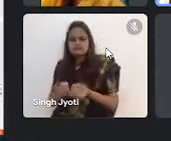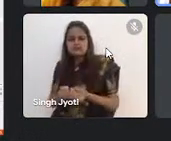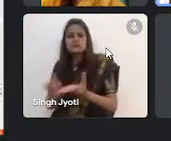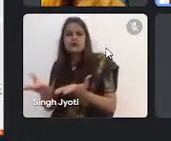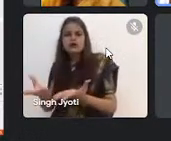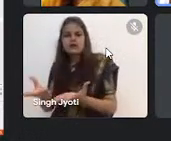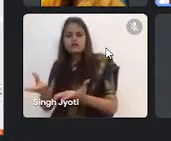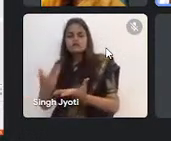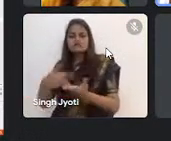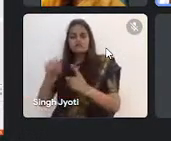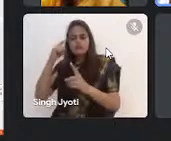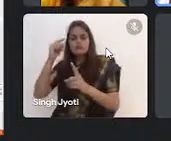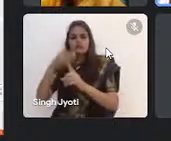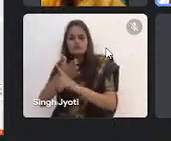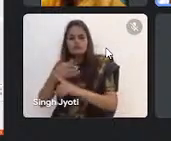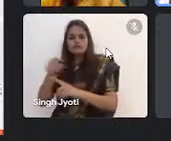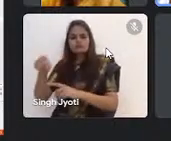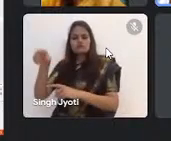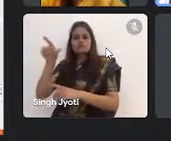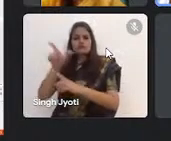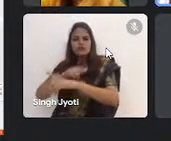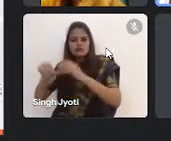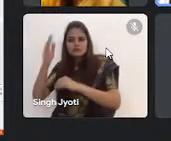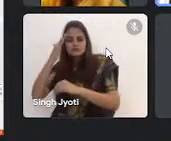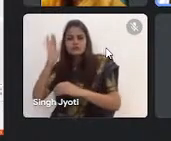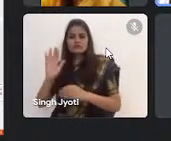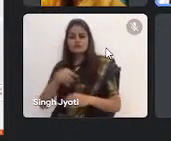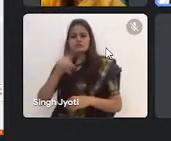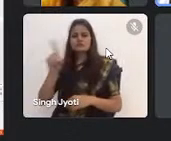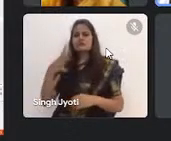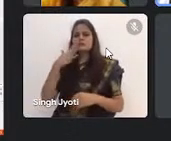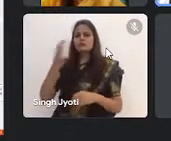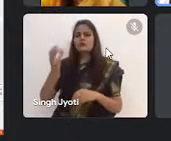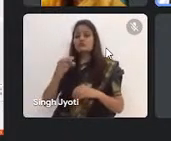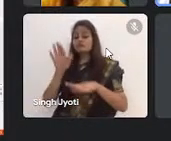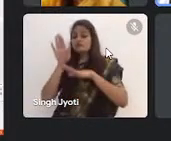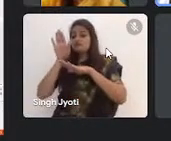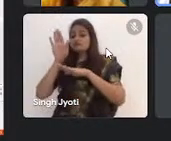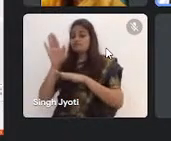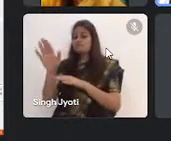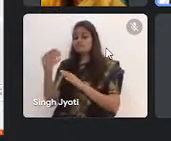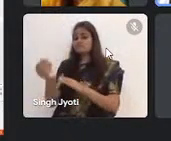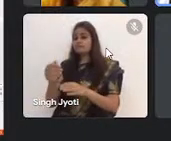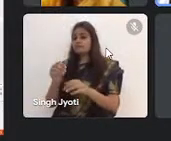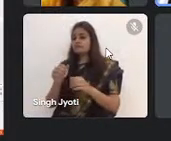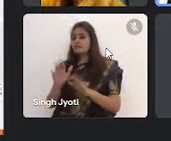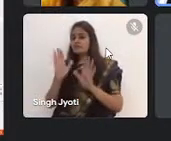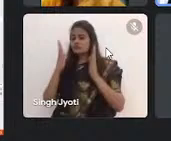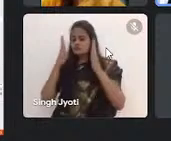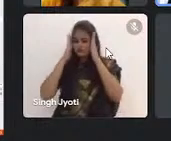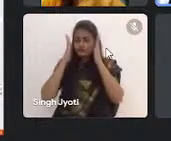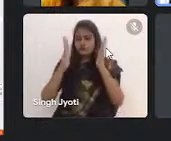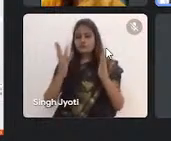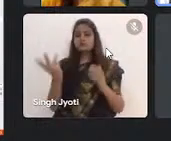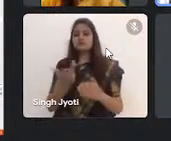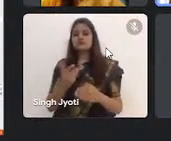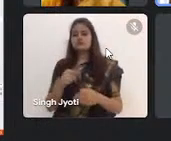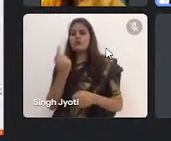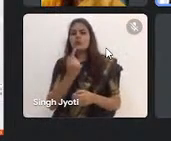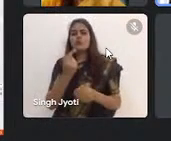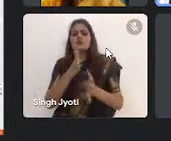of emphasis on actually not only emphasizing spoken language, but